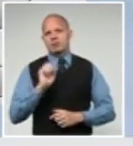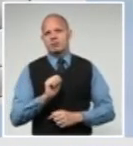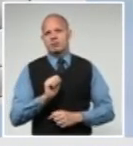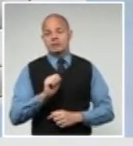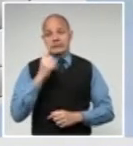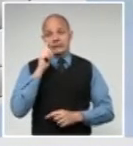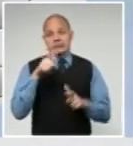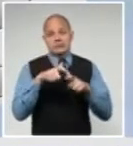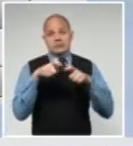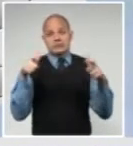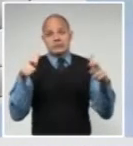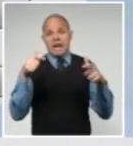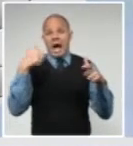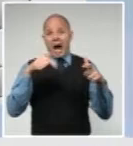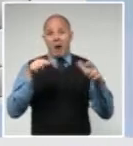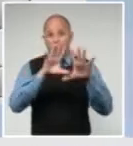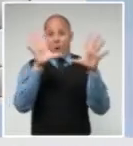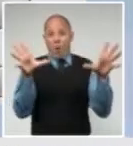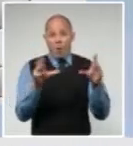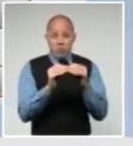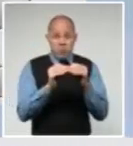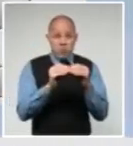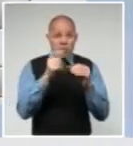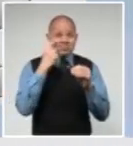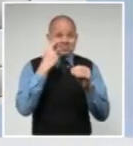33,714,661 diagnosed cases.